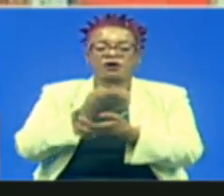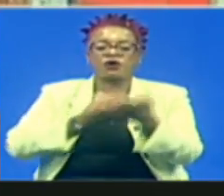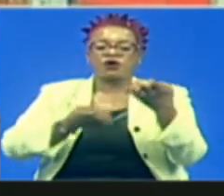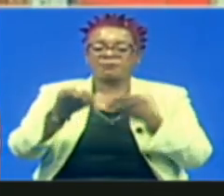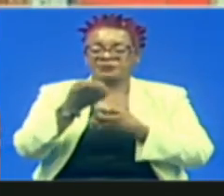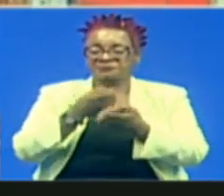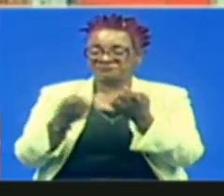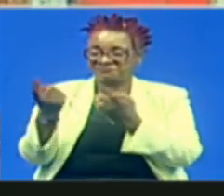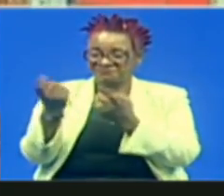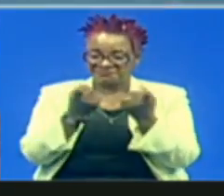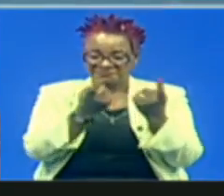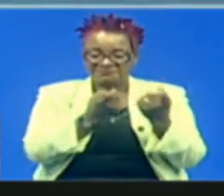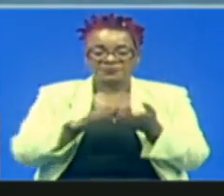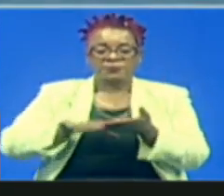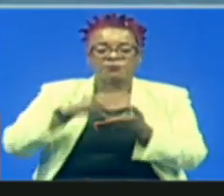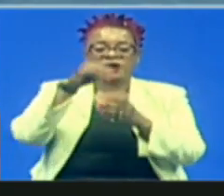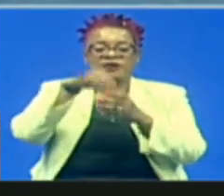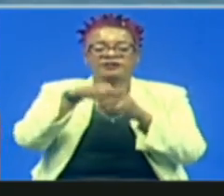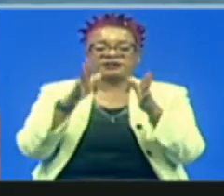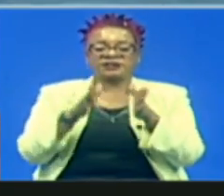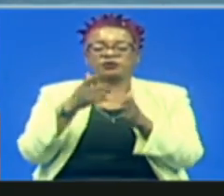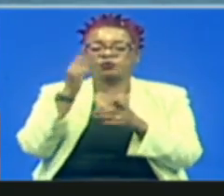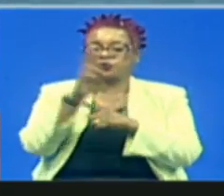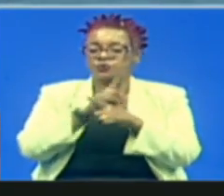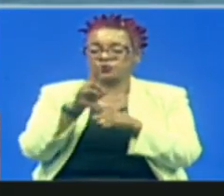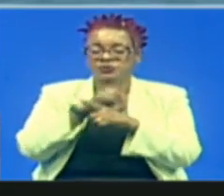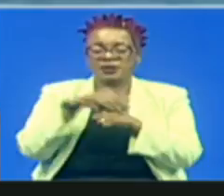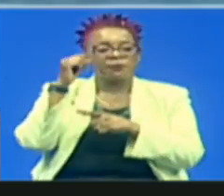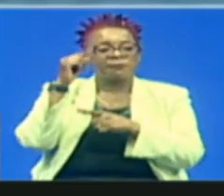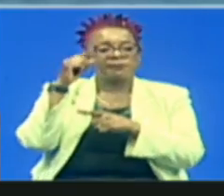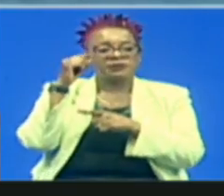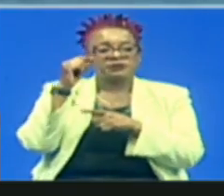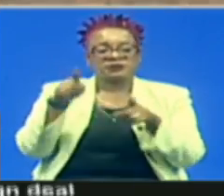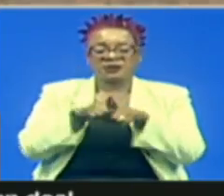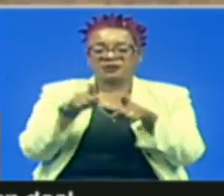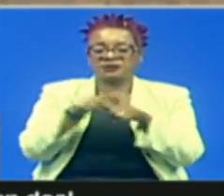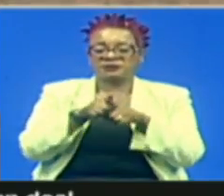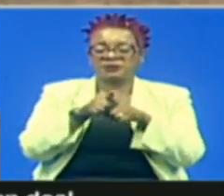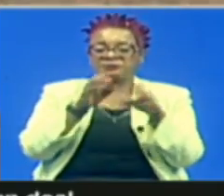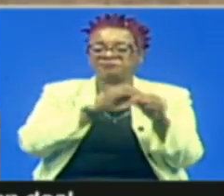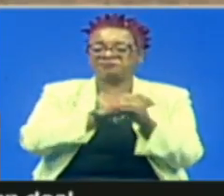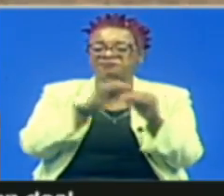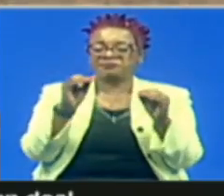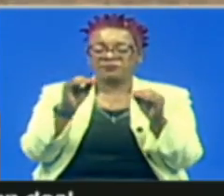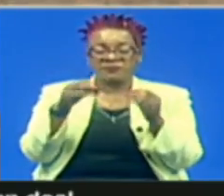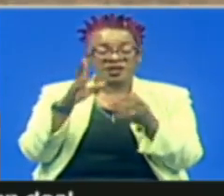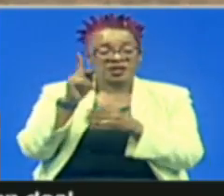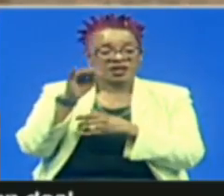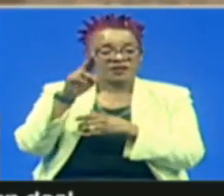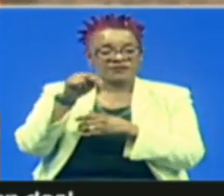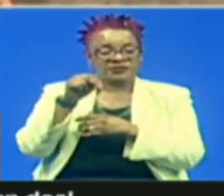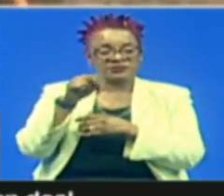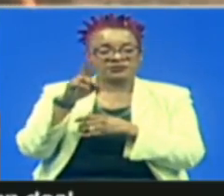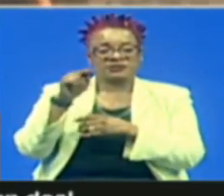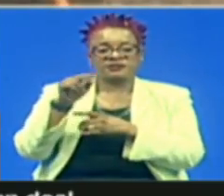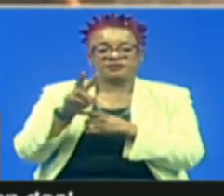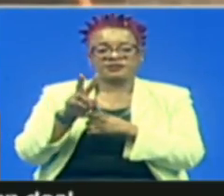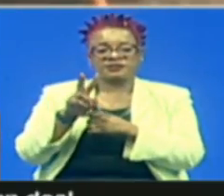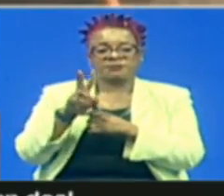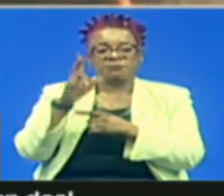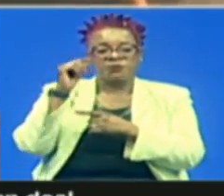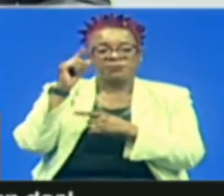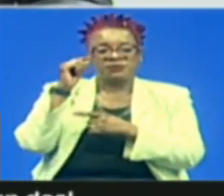more investors who will use the port of Mombasa as a transshipment hub. Kevin Mutai, NTV,